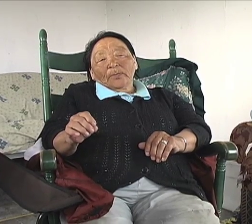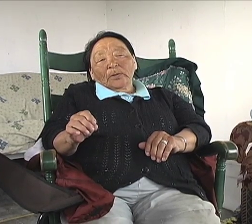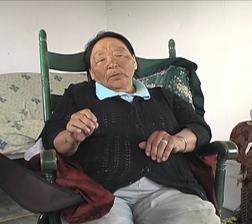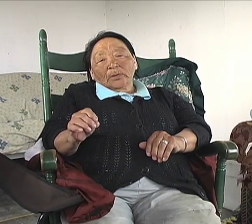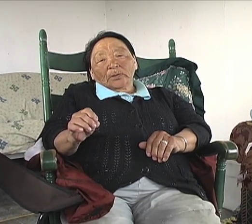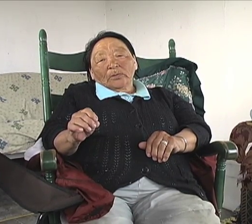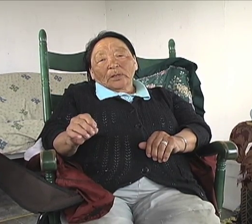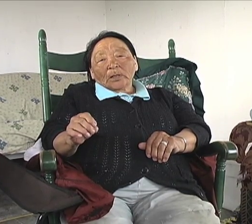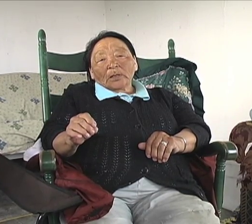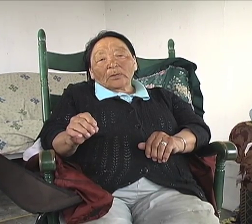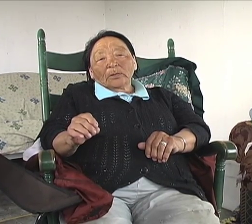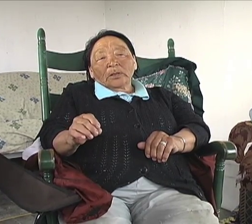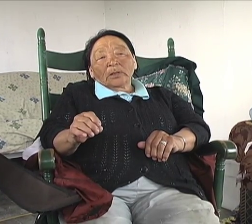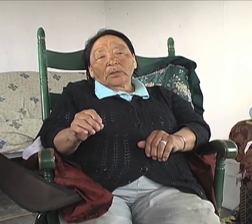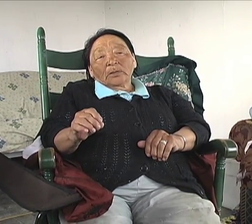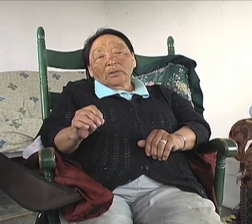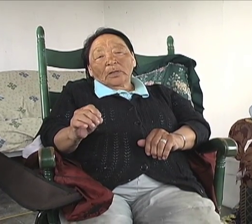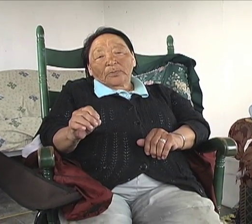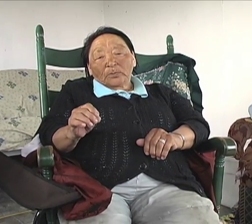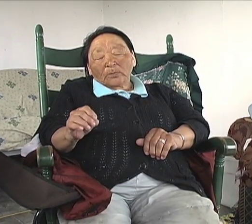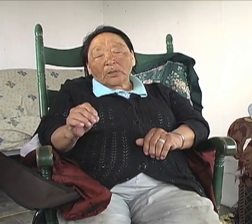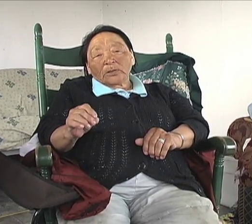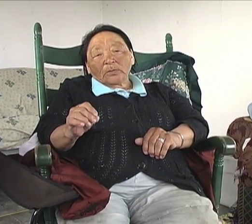lak pamit yutaka kakuni.